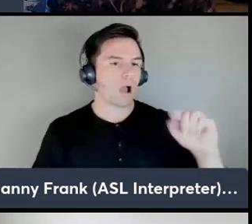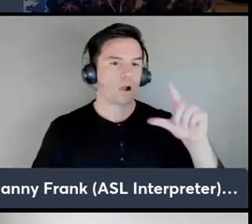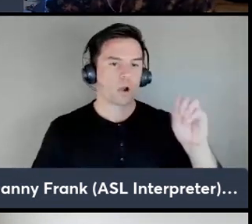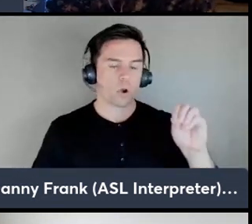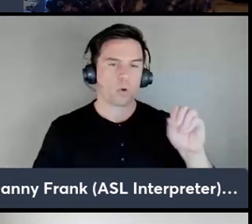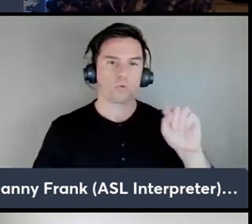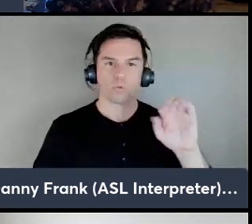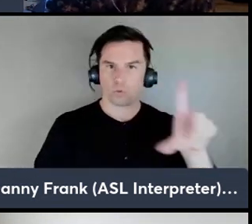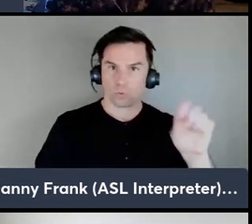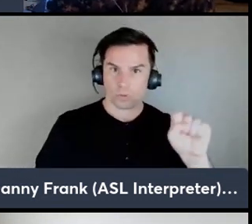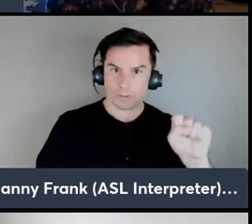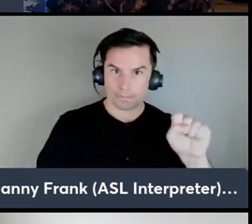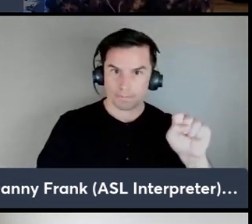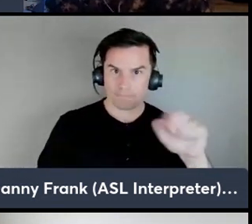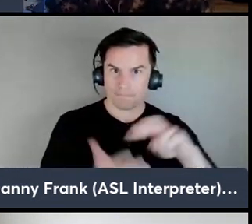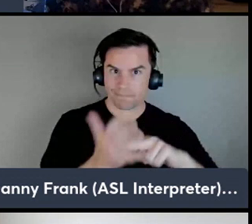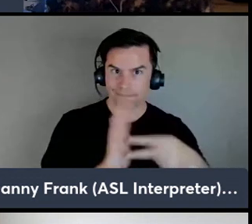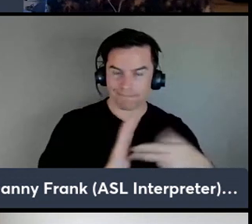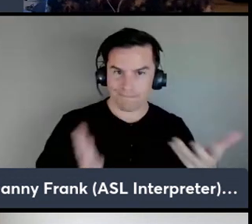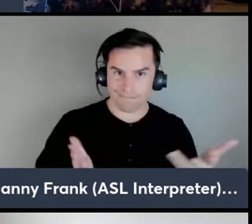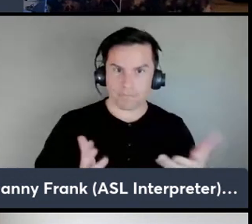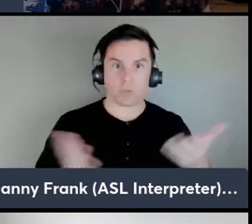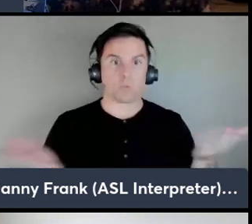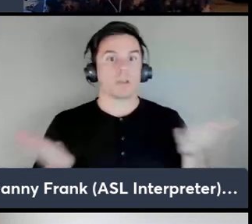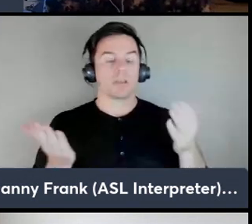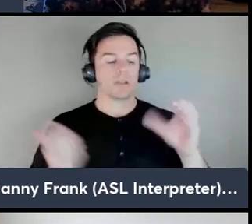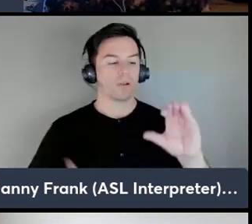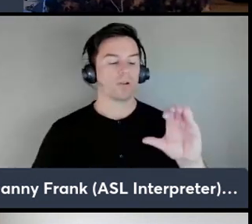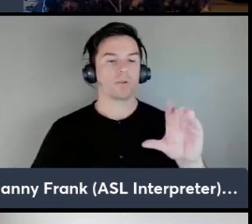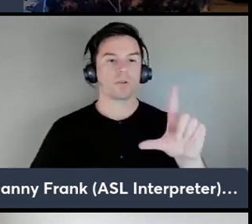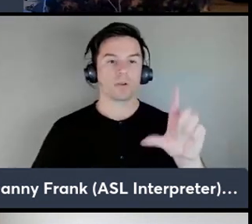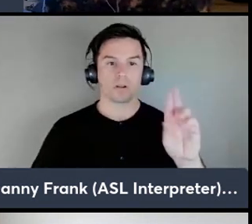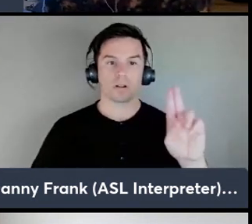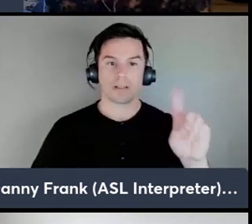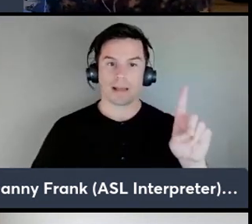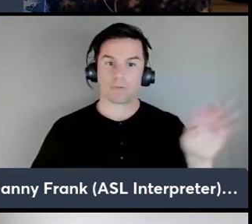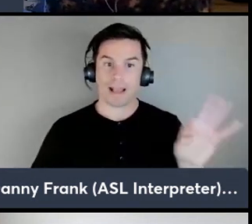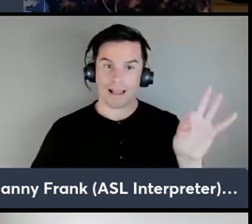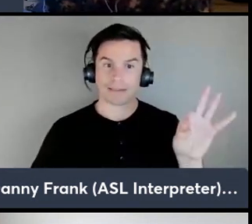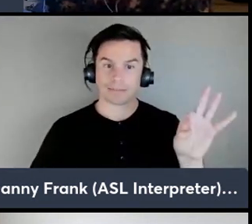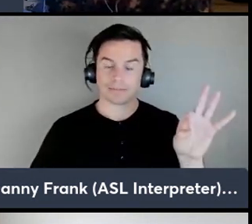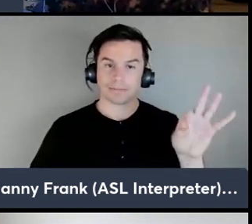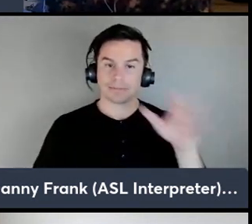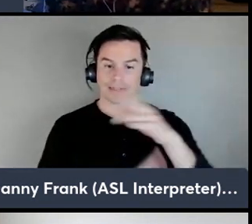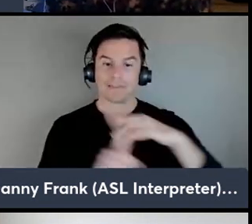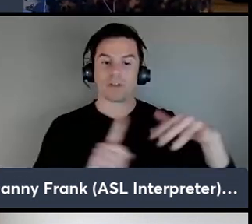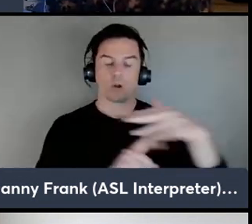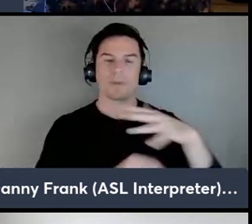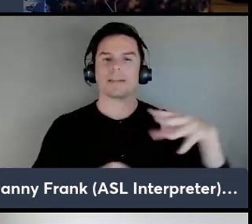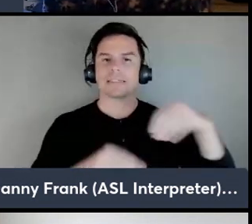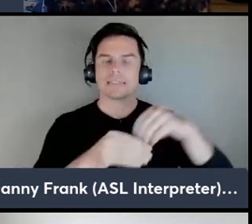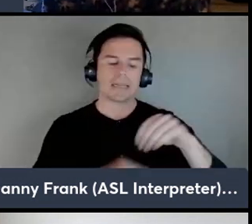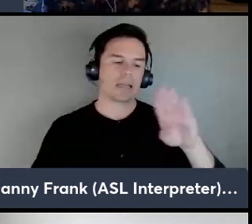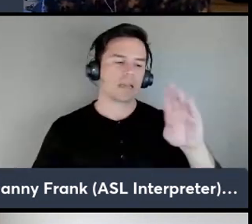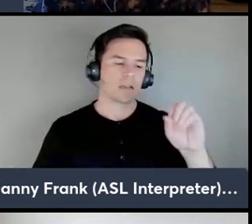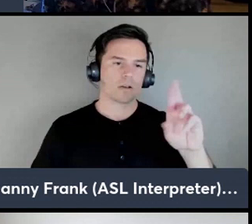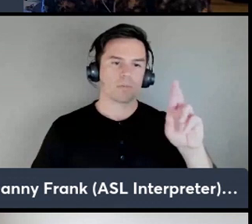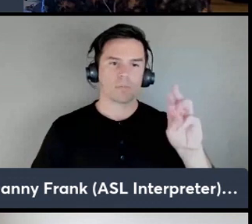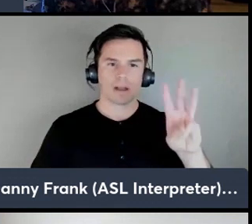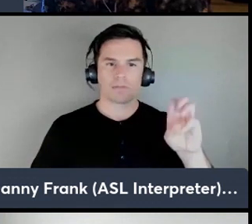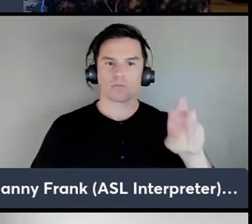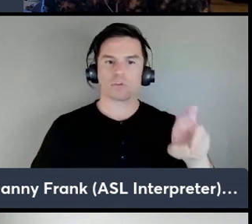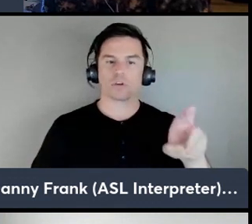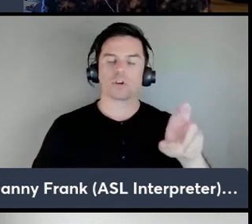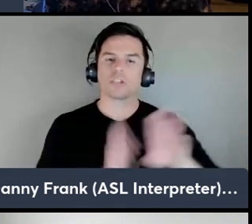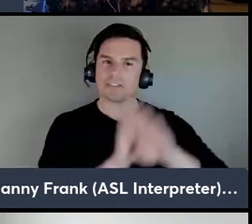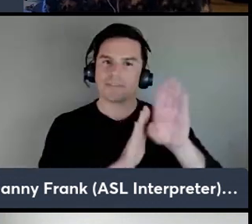I am in my Cloud9 environment, and if you're not familiar with Cloud9, it is a in-browser development environment that you can